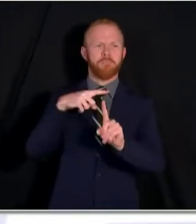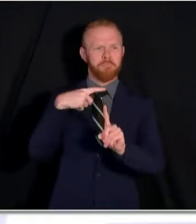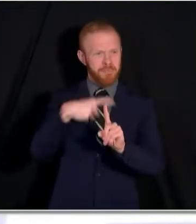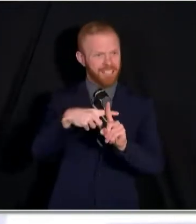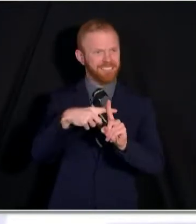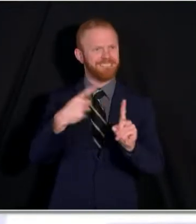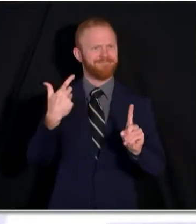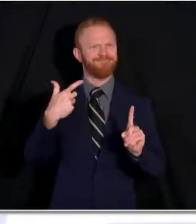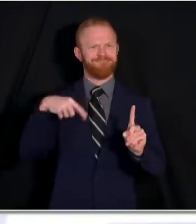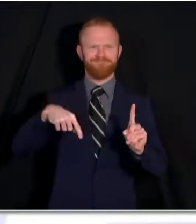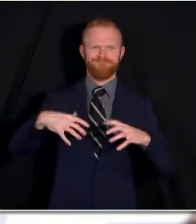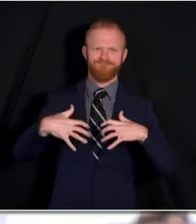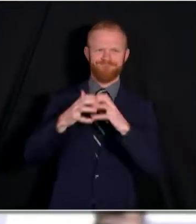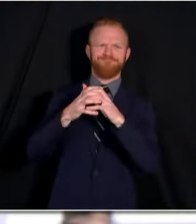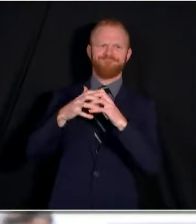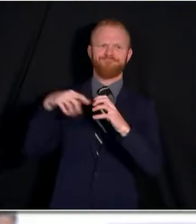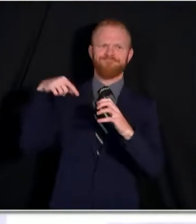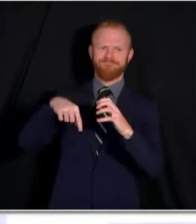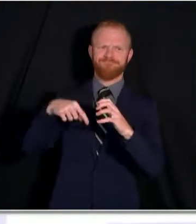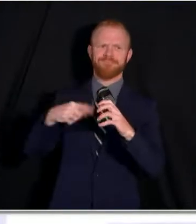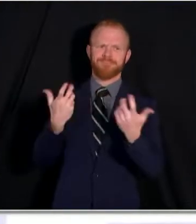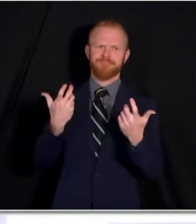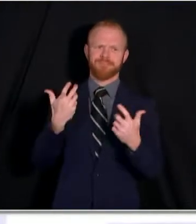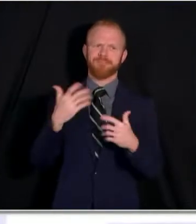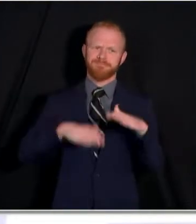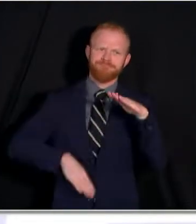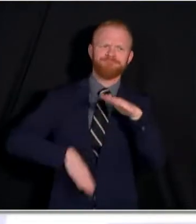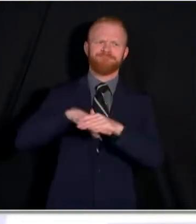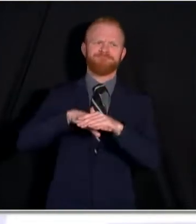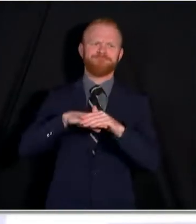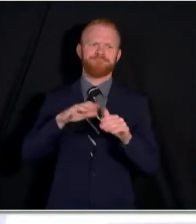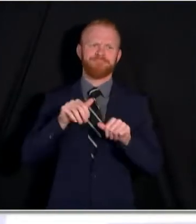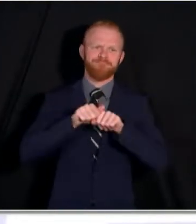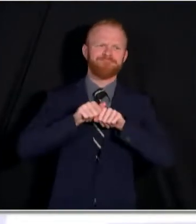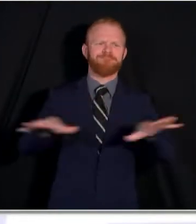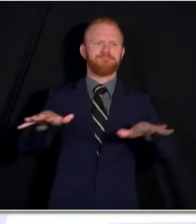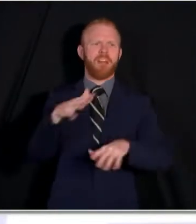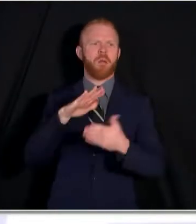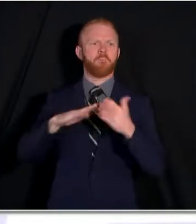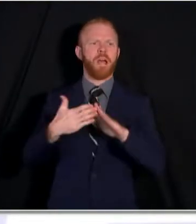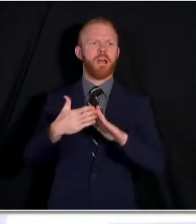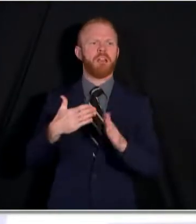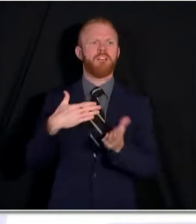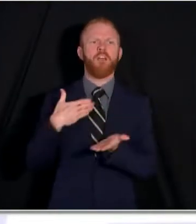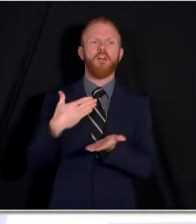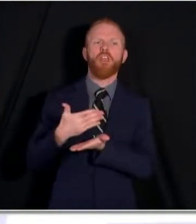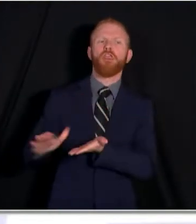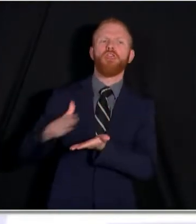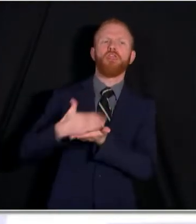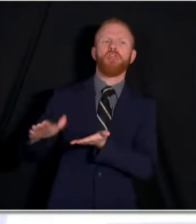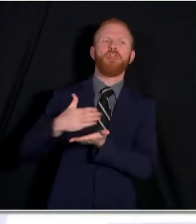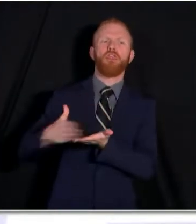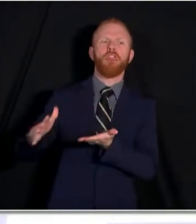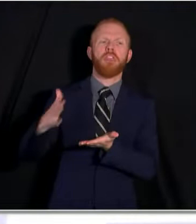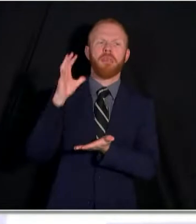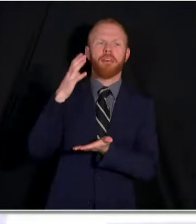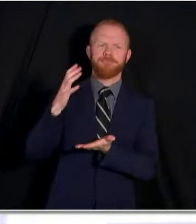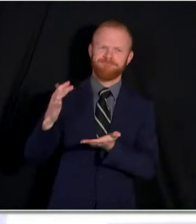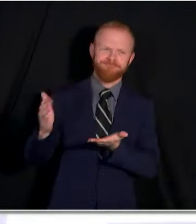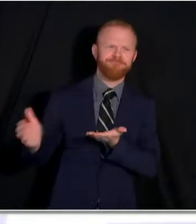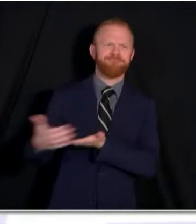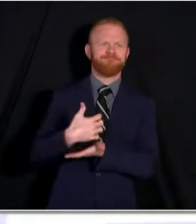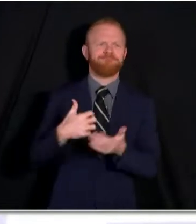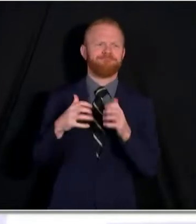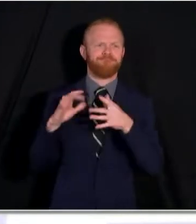about. It's proximate to a community that has been disproportionately impacted by this pandemic. The effort